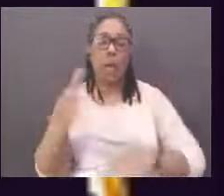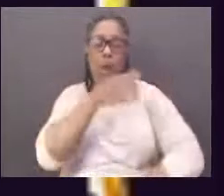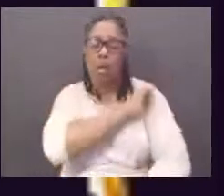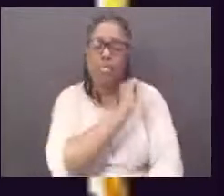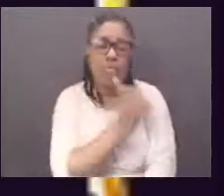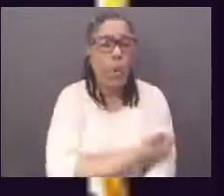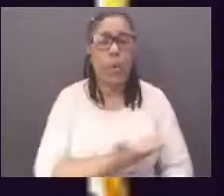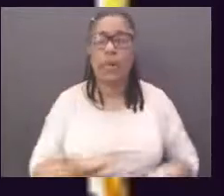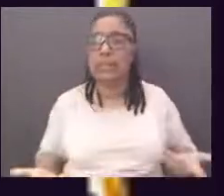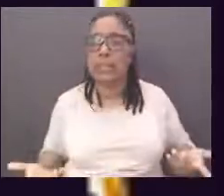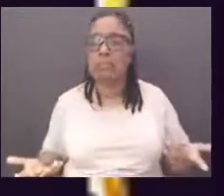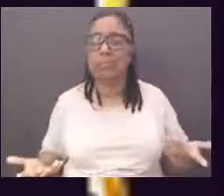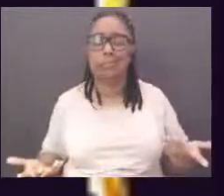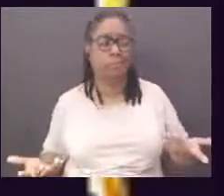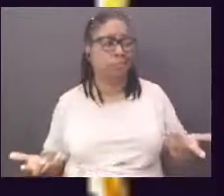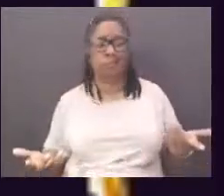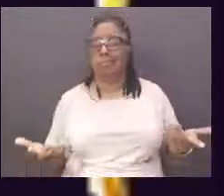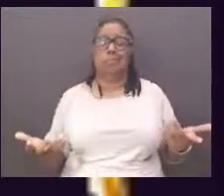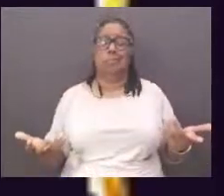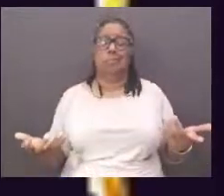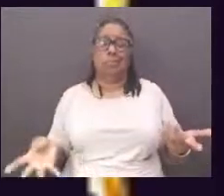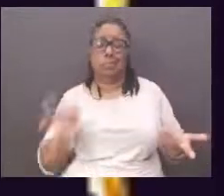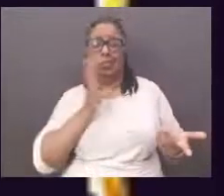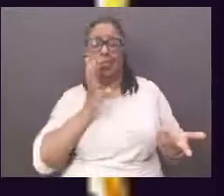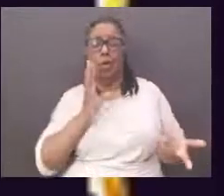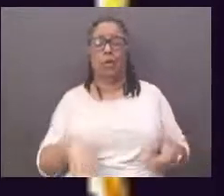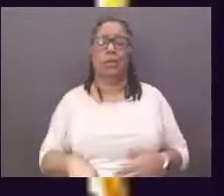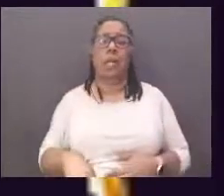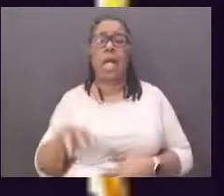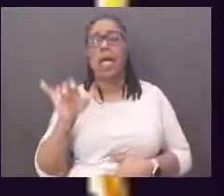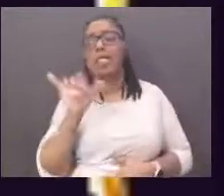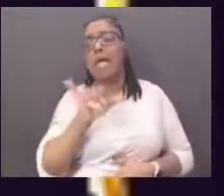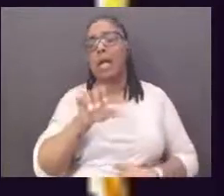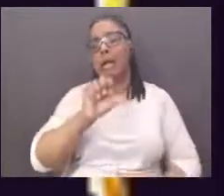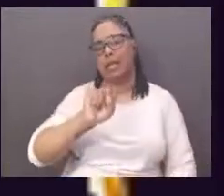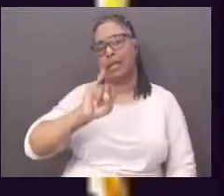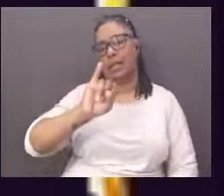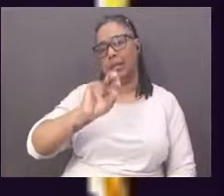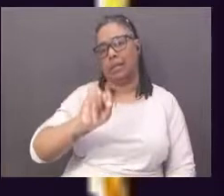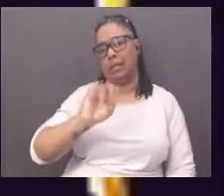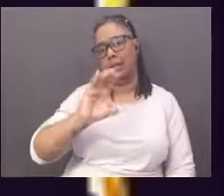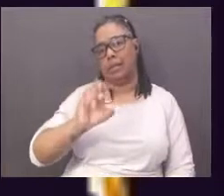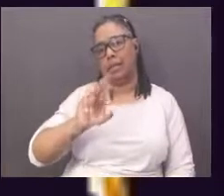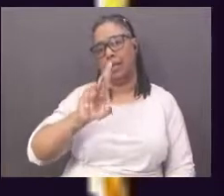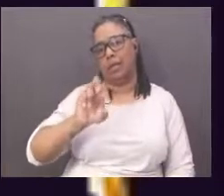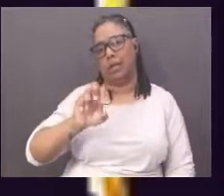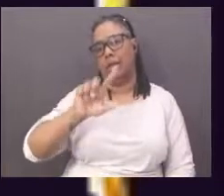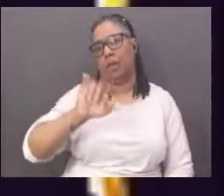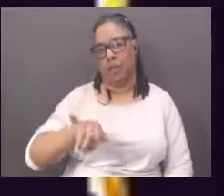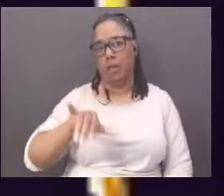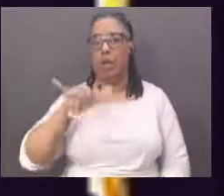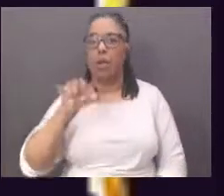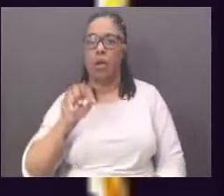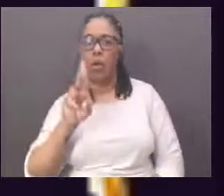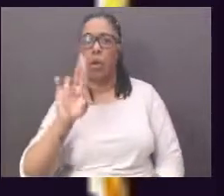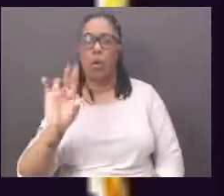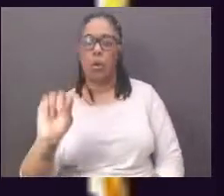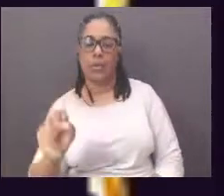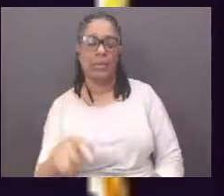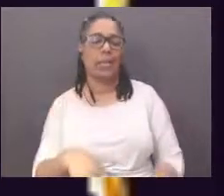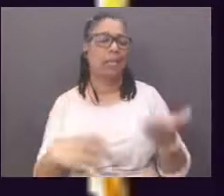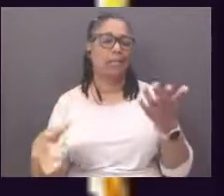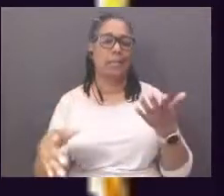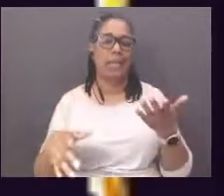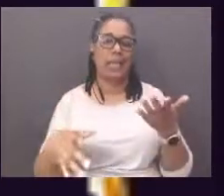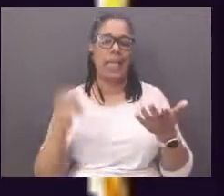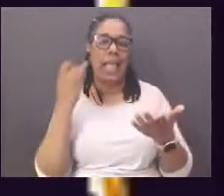it's nothing more than sincerely yours that we would put at the end of a letter. Do we really mean it? Or is it